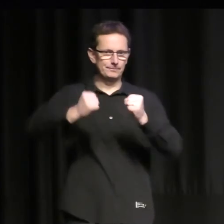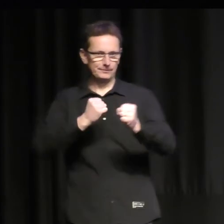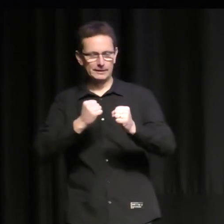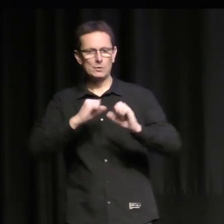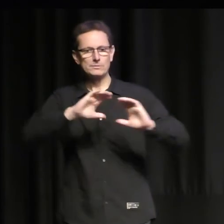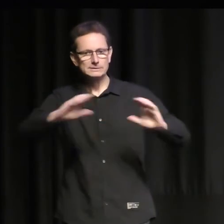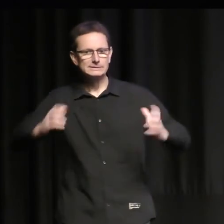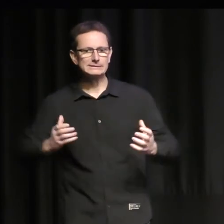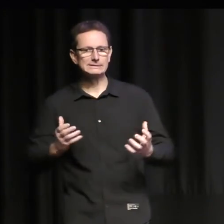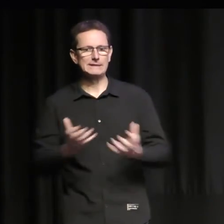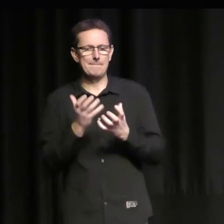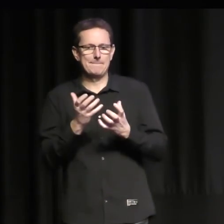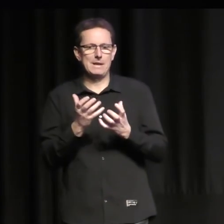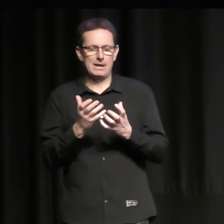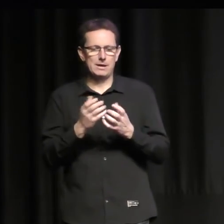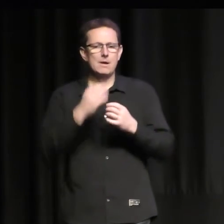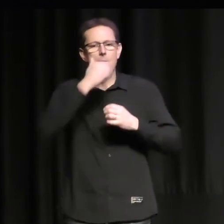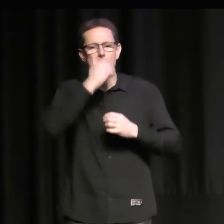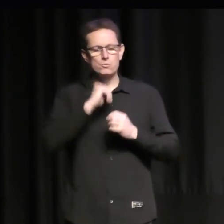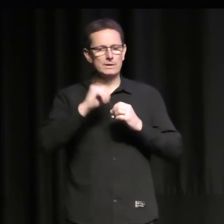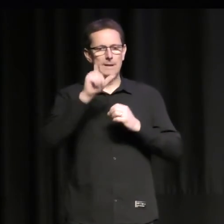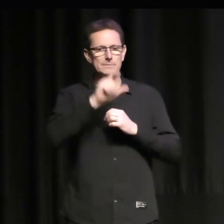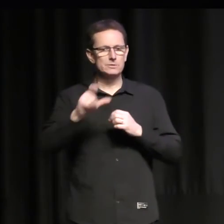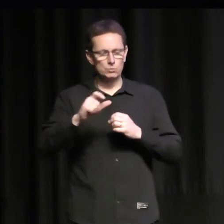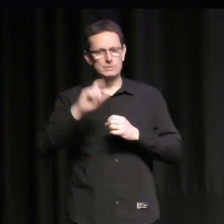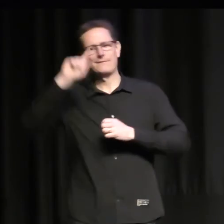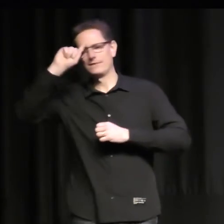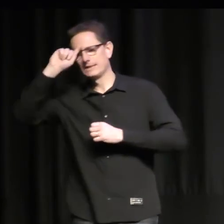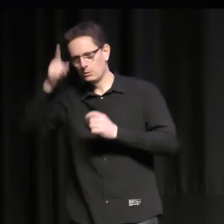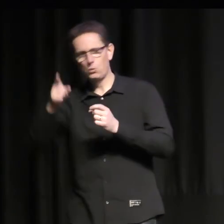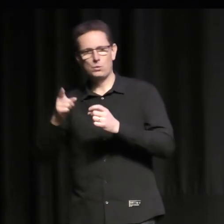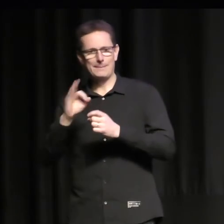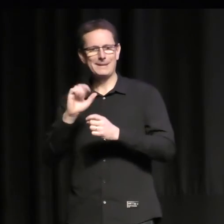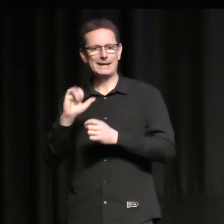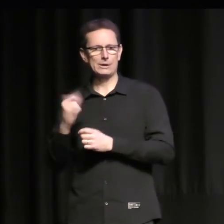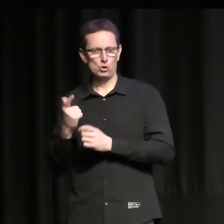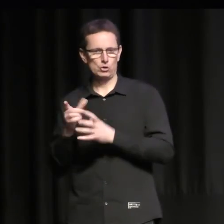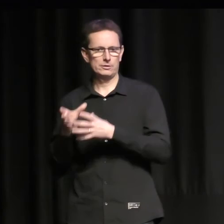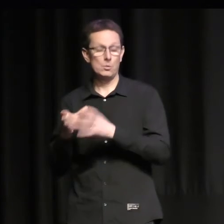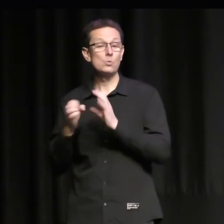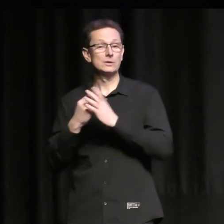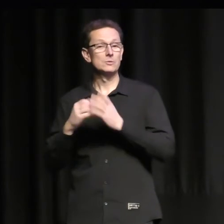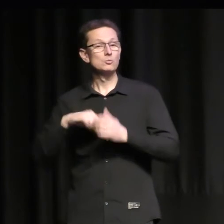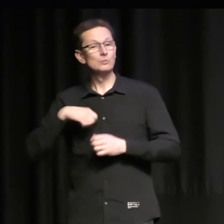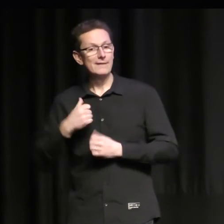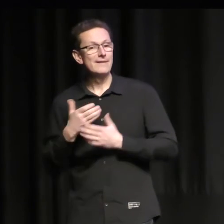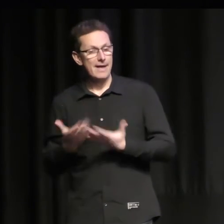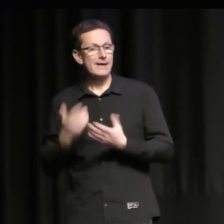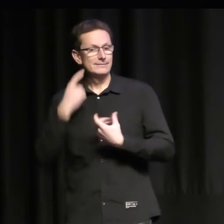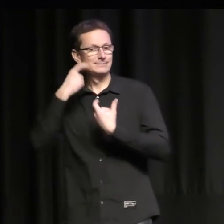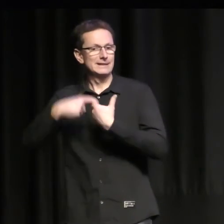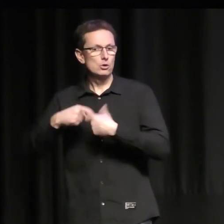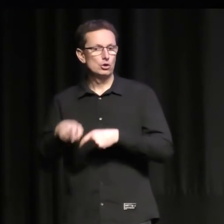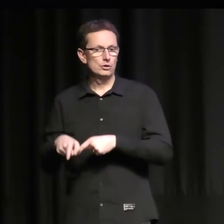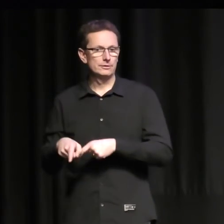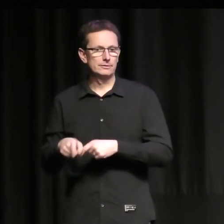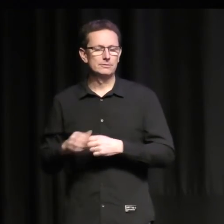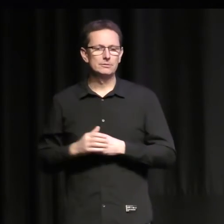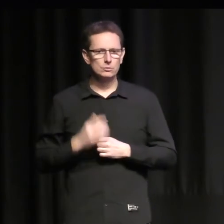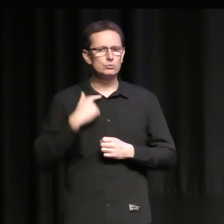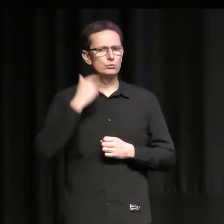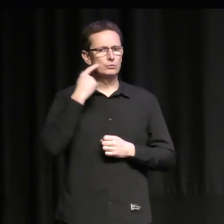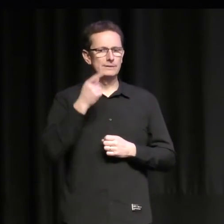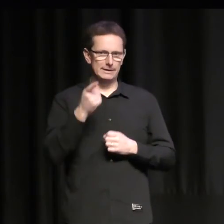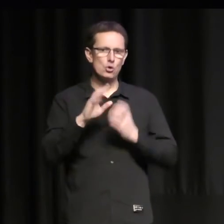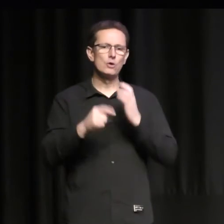young people who understand the precariat from being in it. And I think that is taking place in